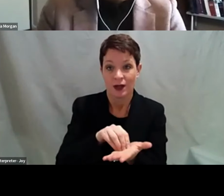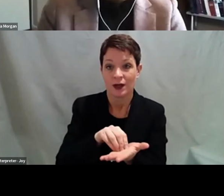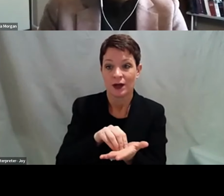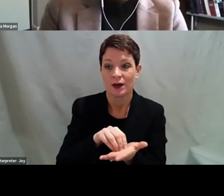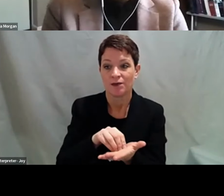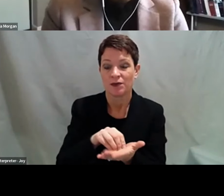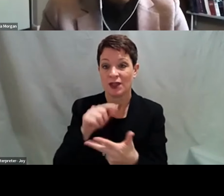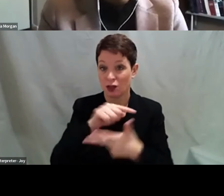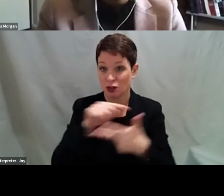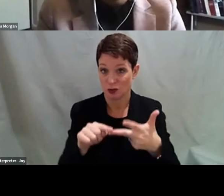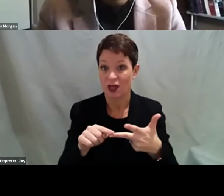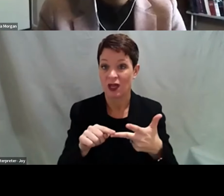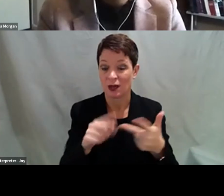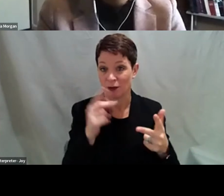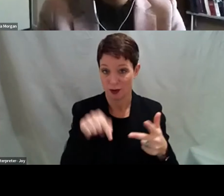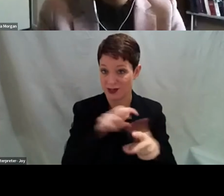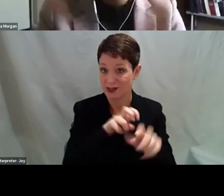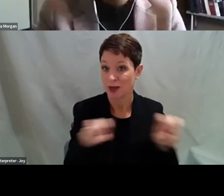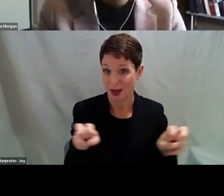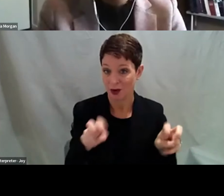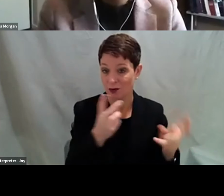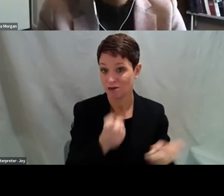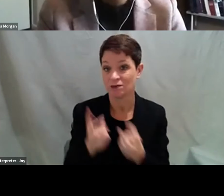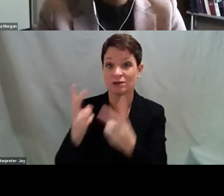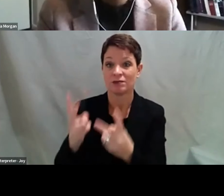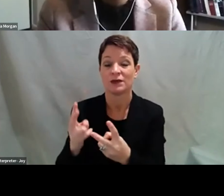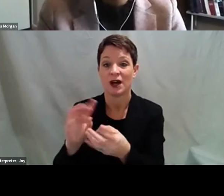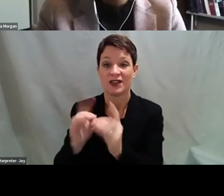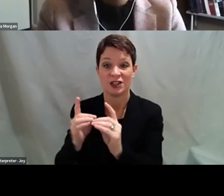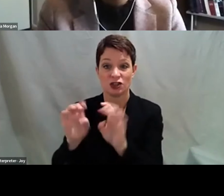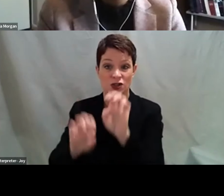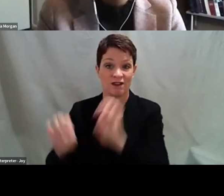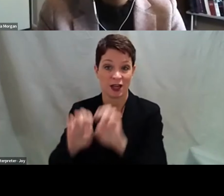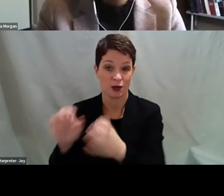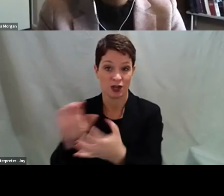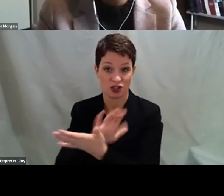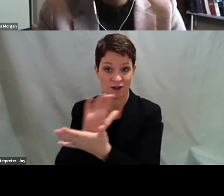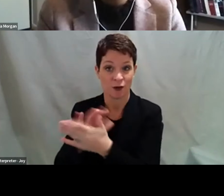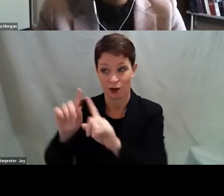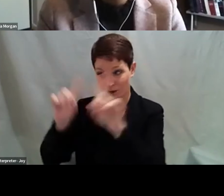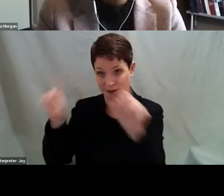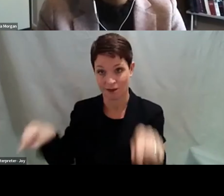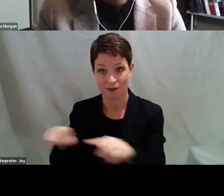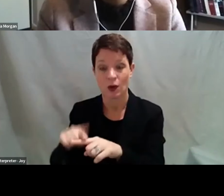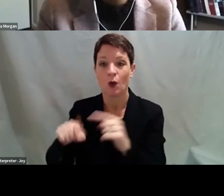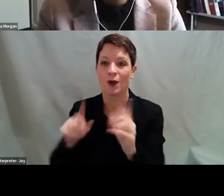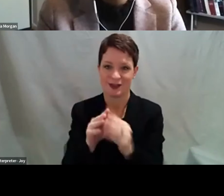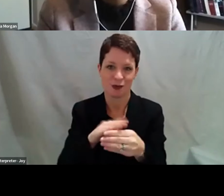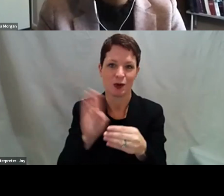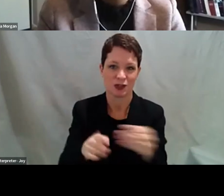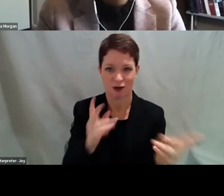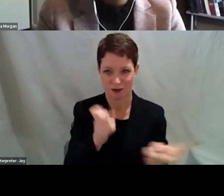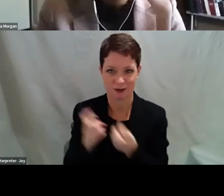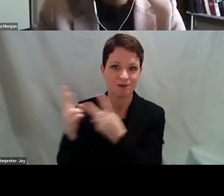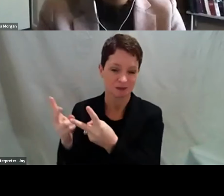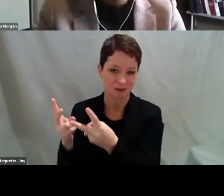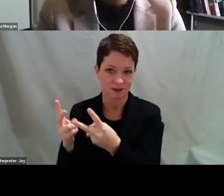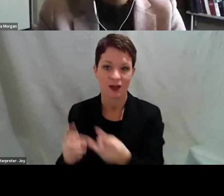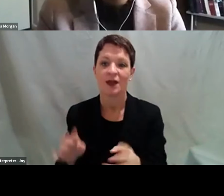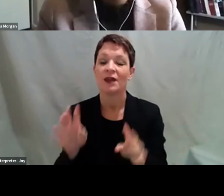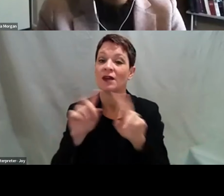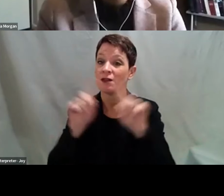all 3 passwords for this panel on your digital evaluation form once the event is over. The evaluation